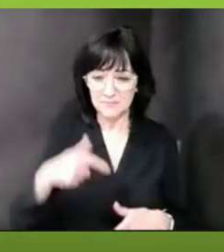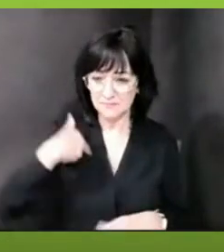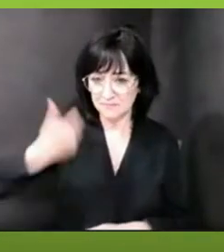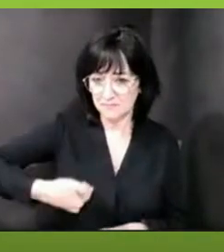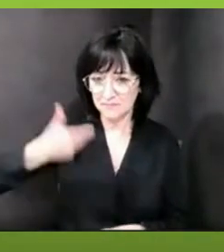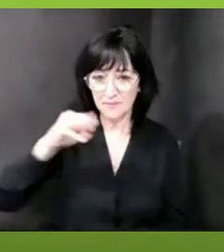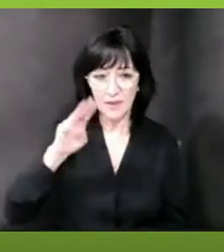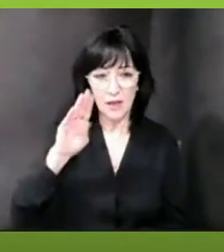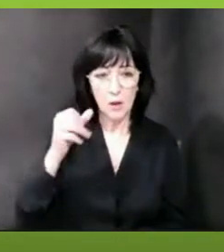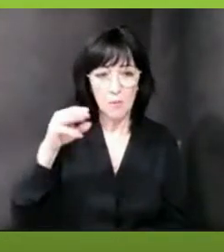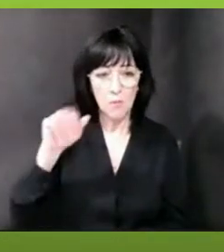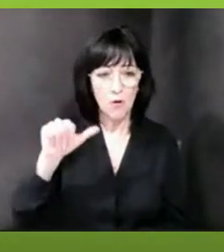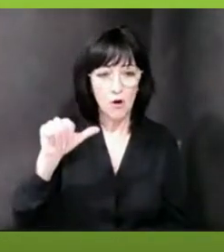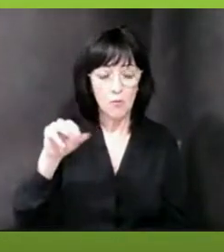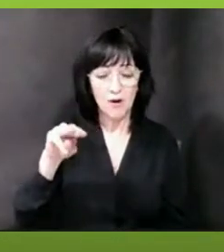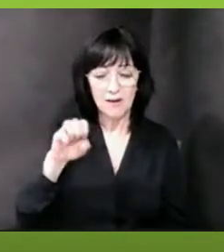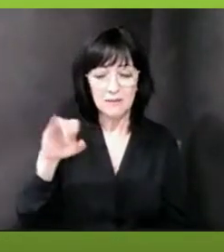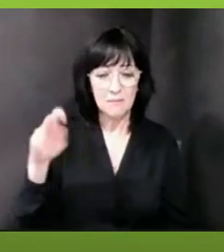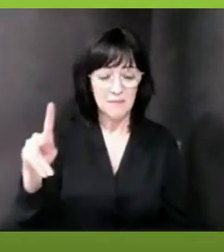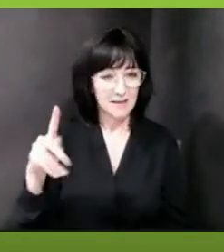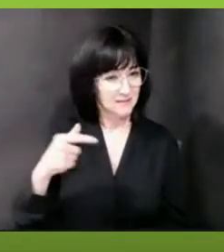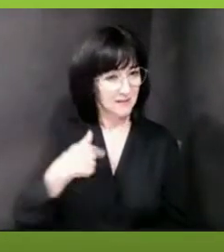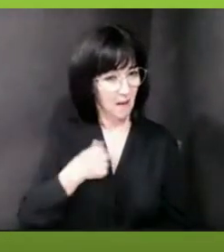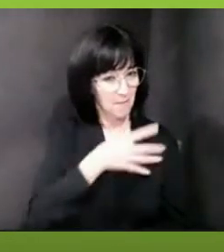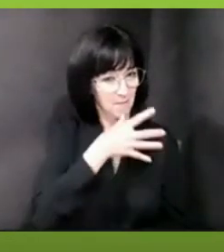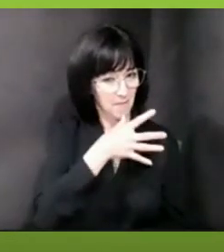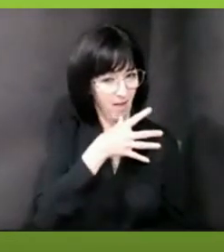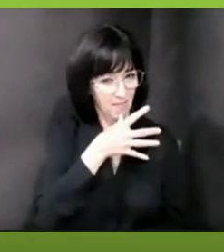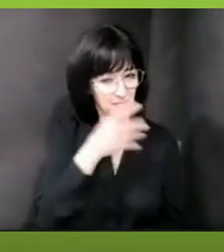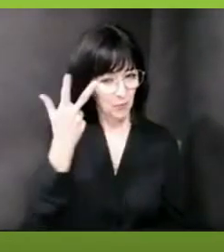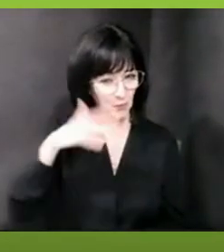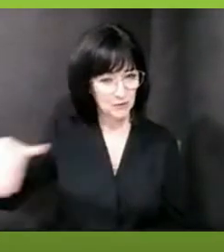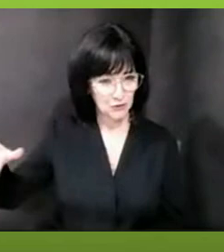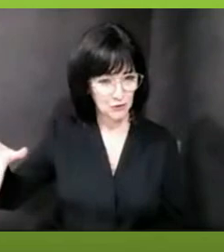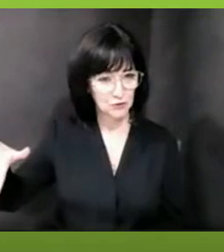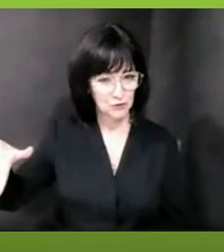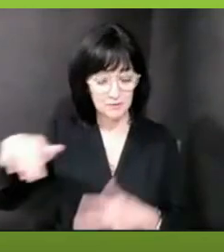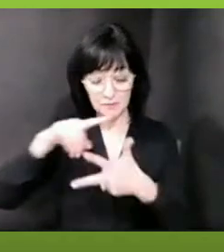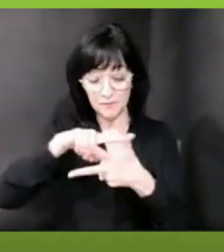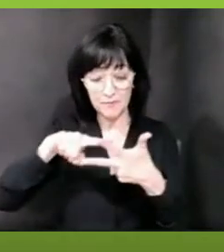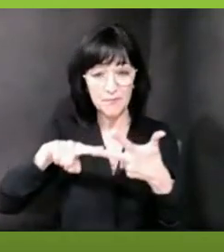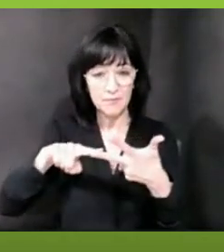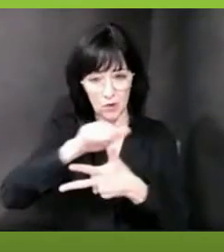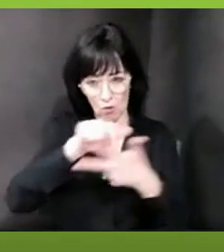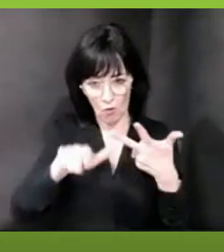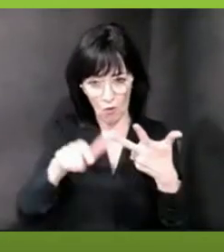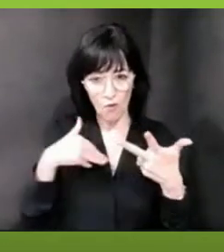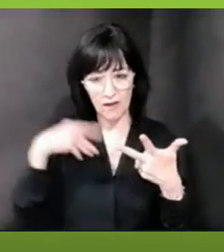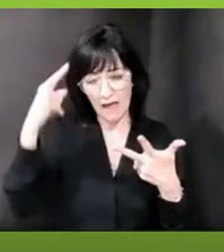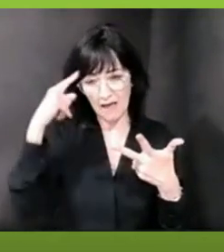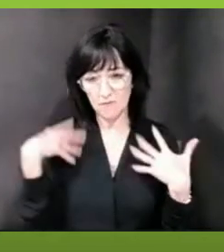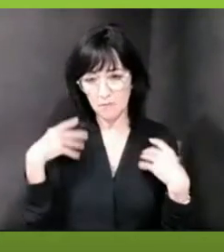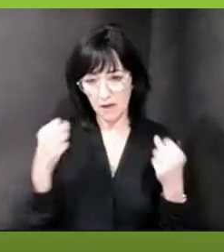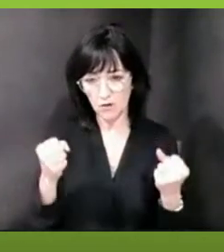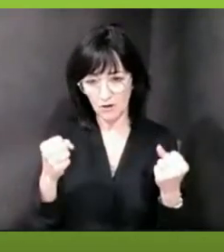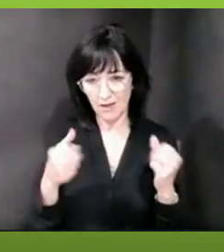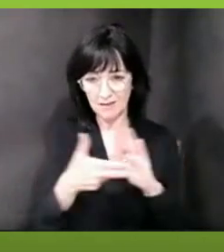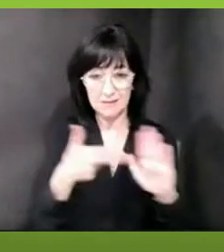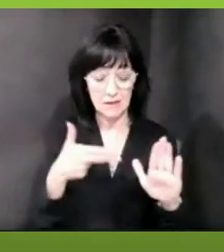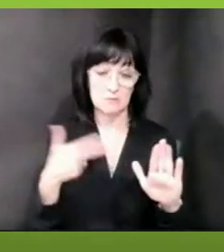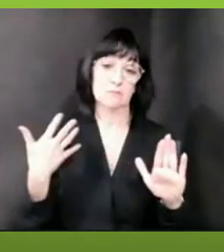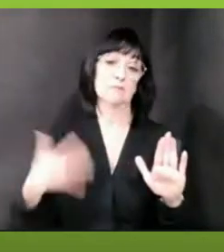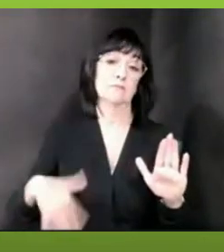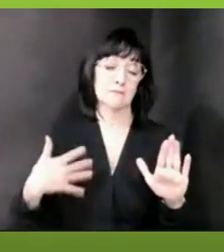Messick. I am first and foremost a mom of 3. All 3 have a mental health diagnosis. So I hit the jackpot with